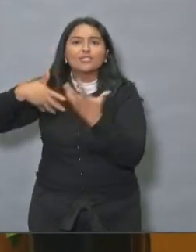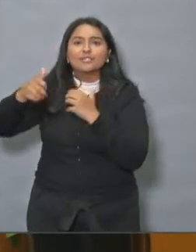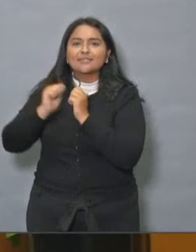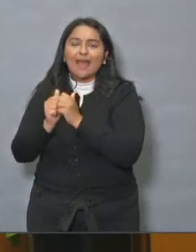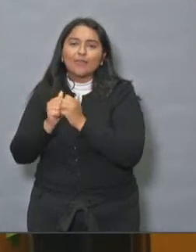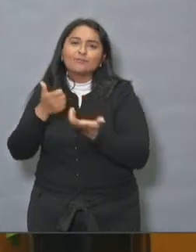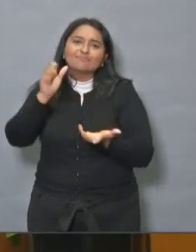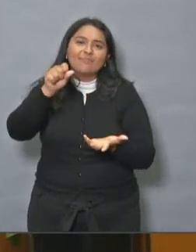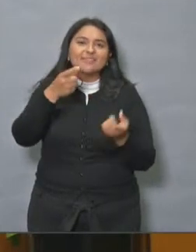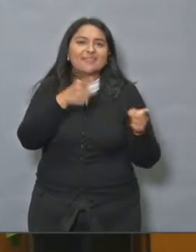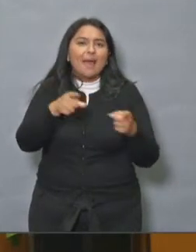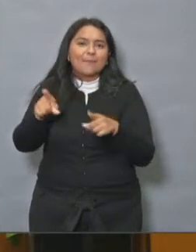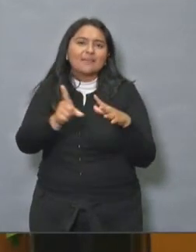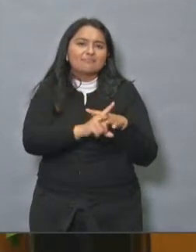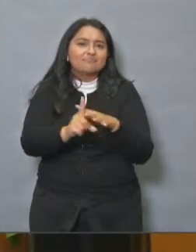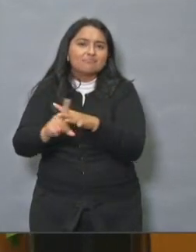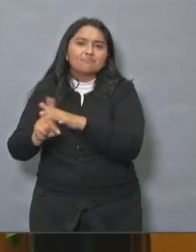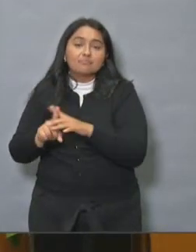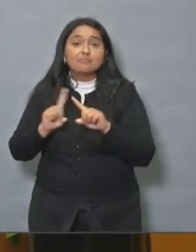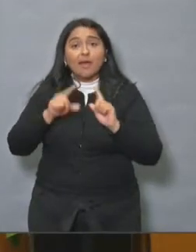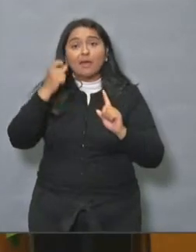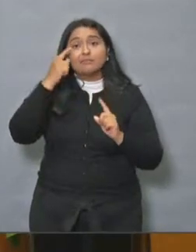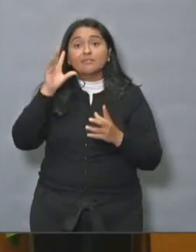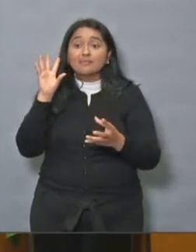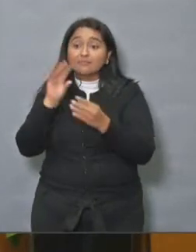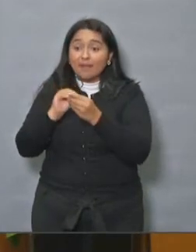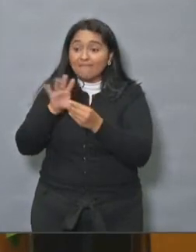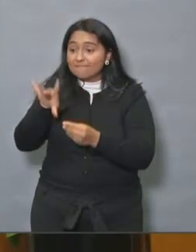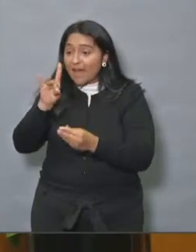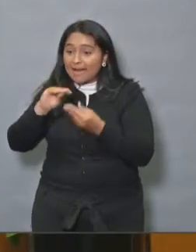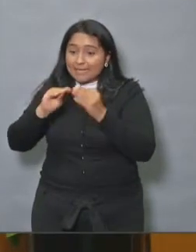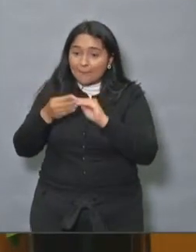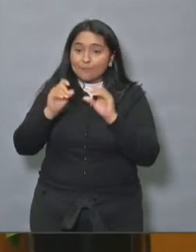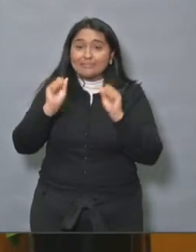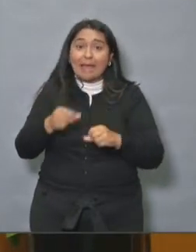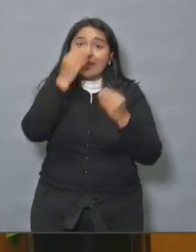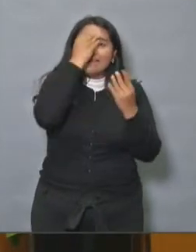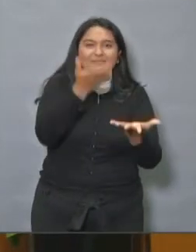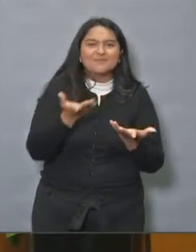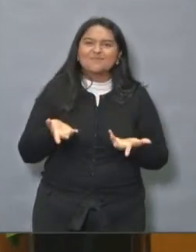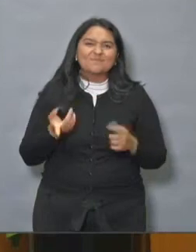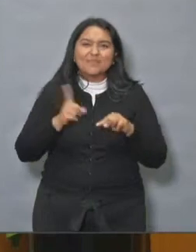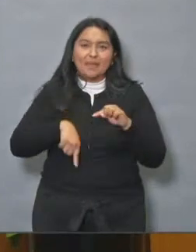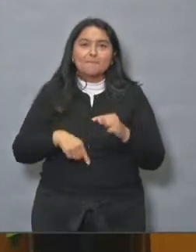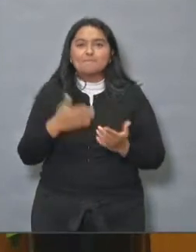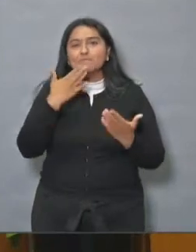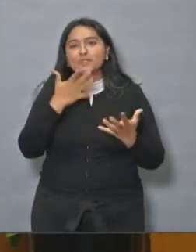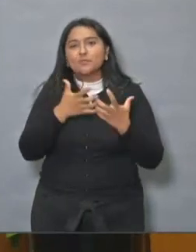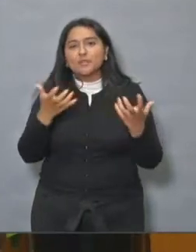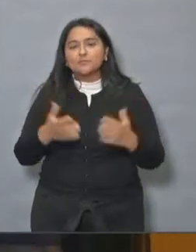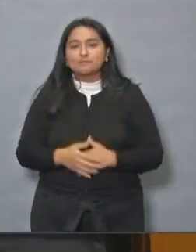we're compiling in a way that we'd be able to share it with others. But thanks a lot, and we'll take the next question.